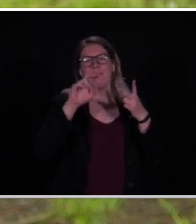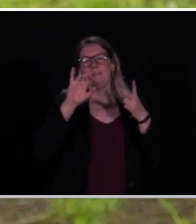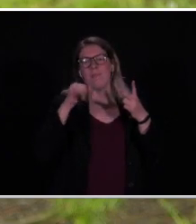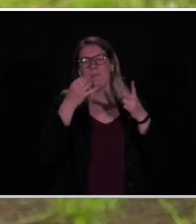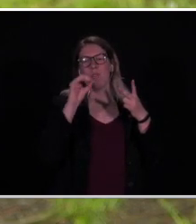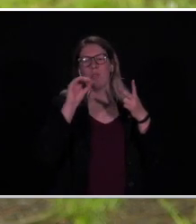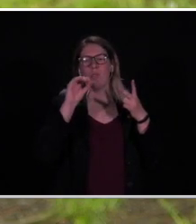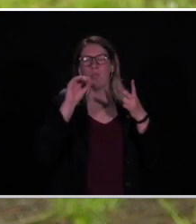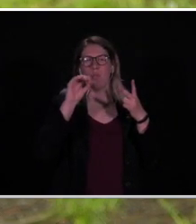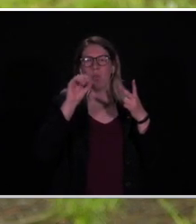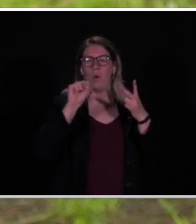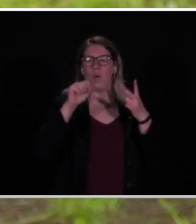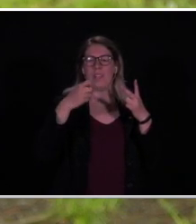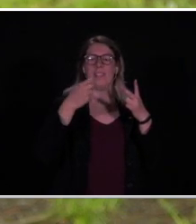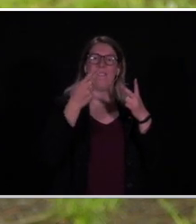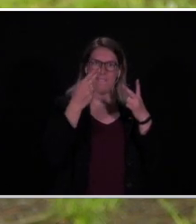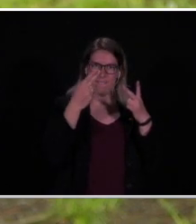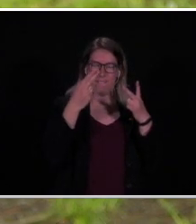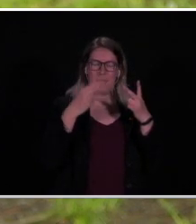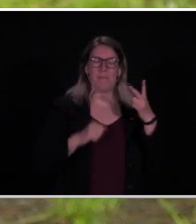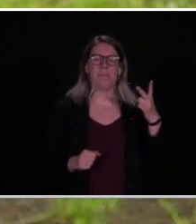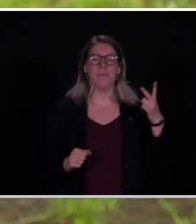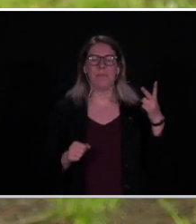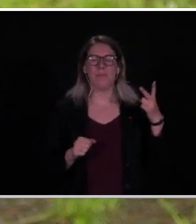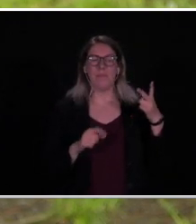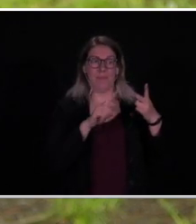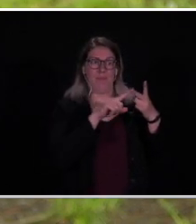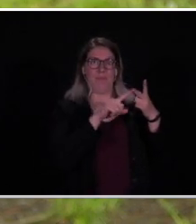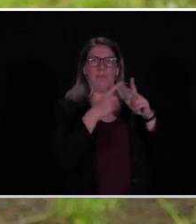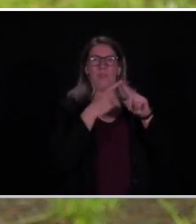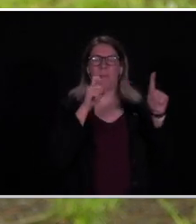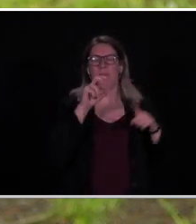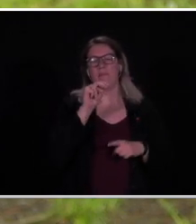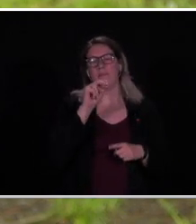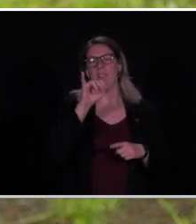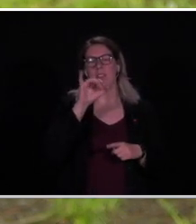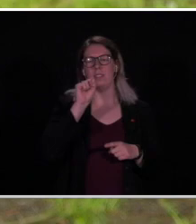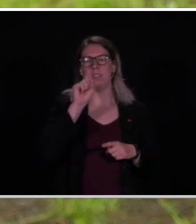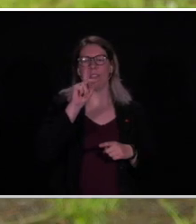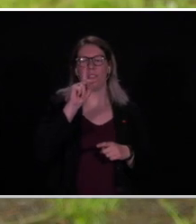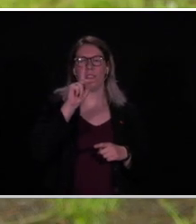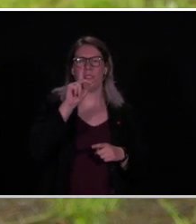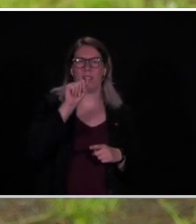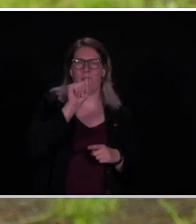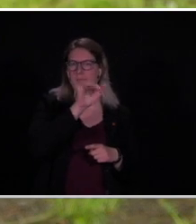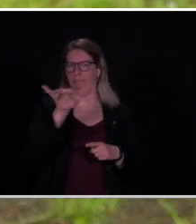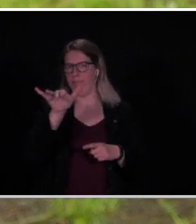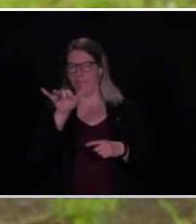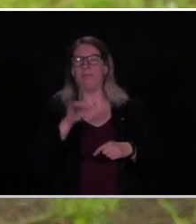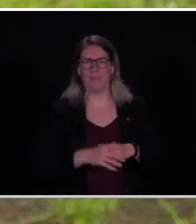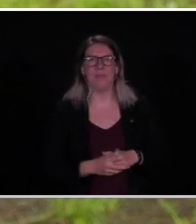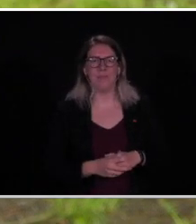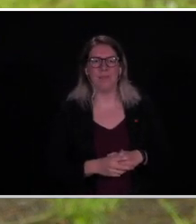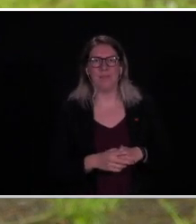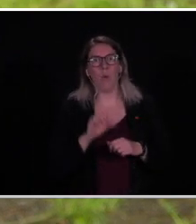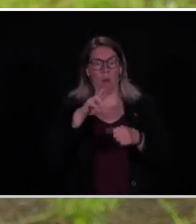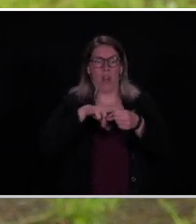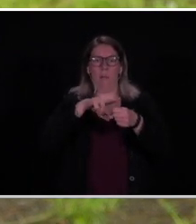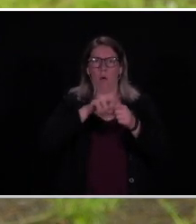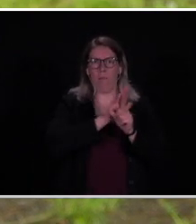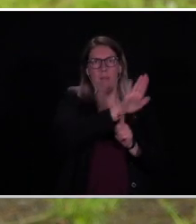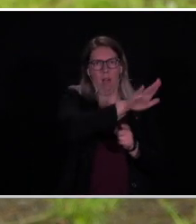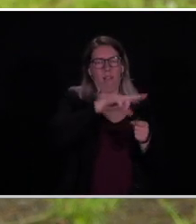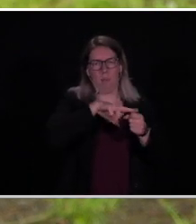Trimble, and she's from the Niskat and the Snenuimo, or Nanaimo